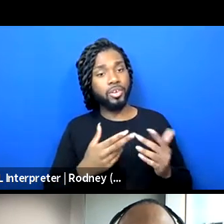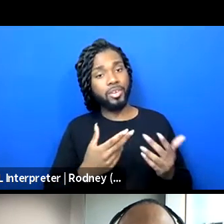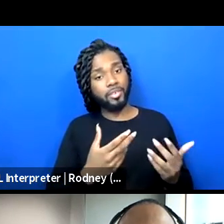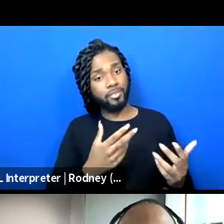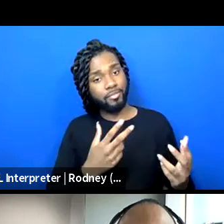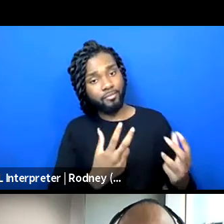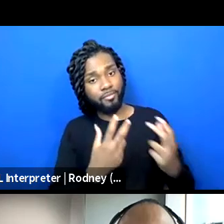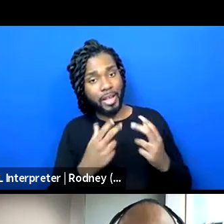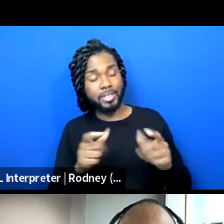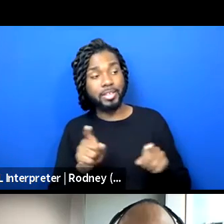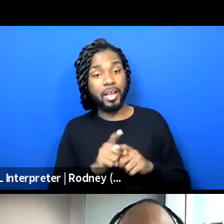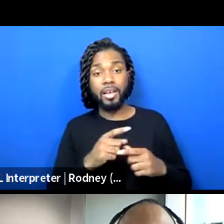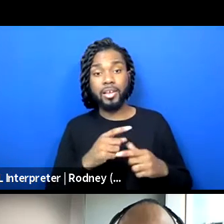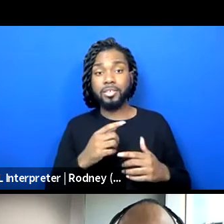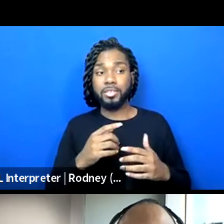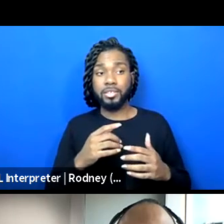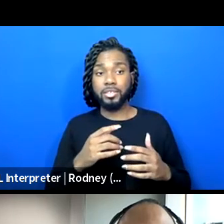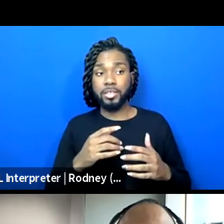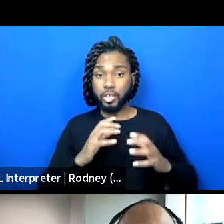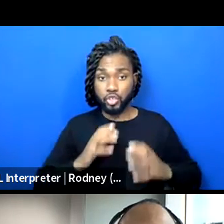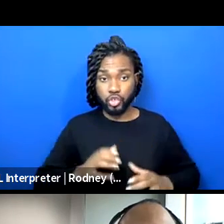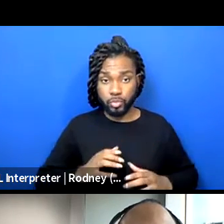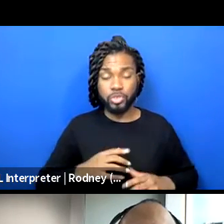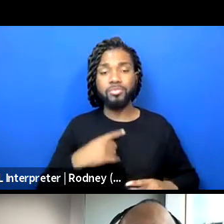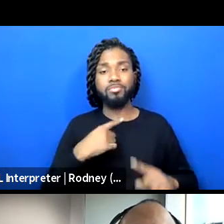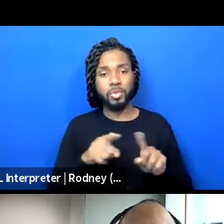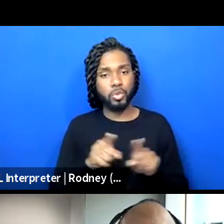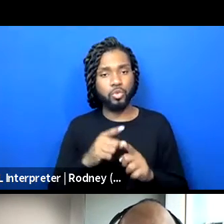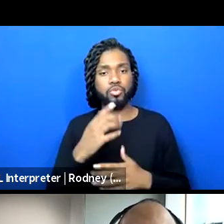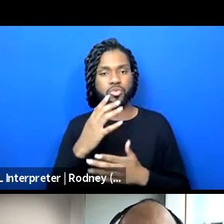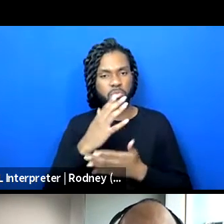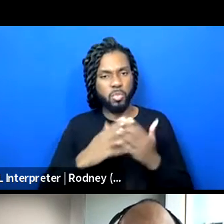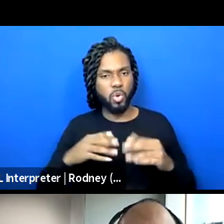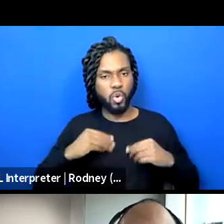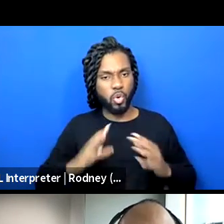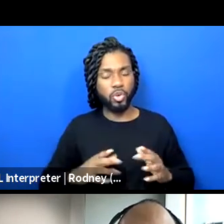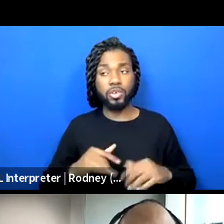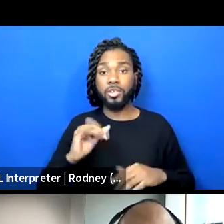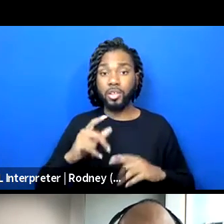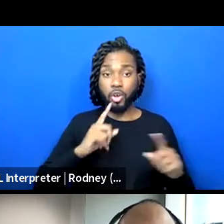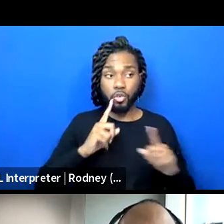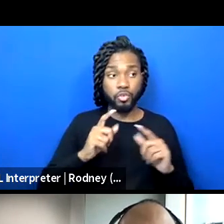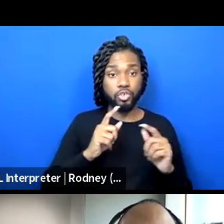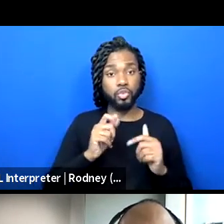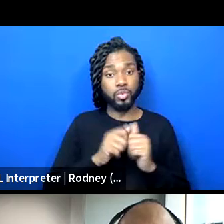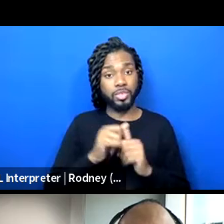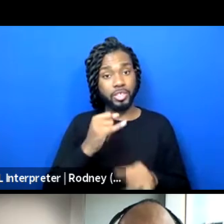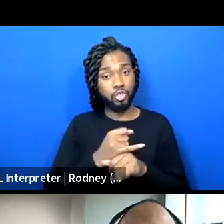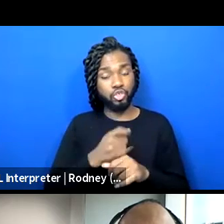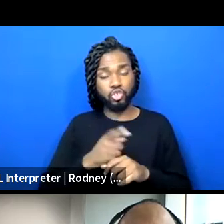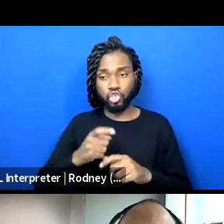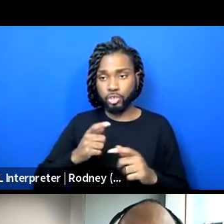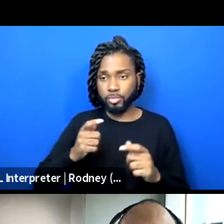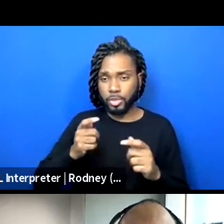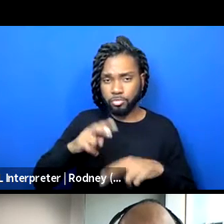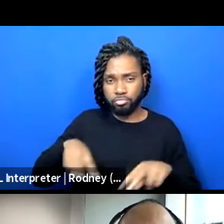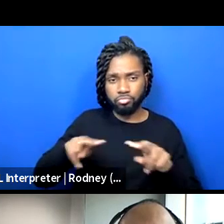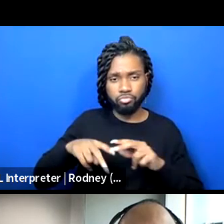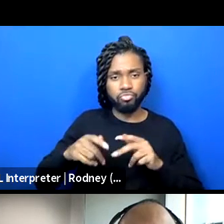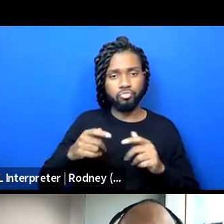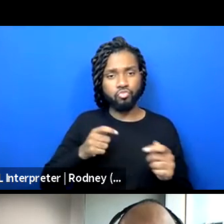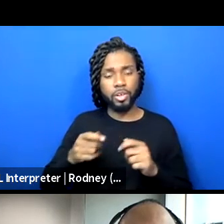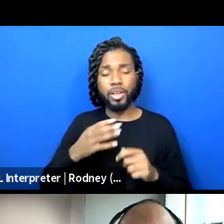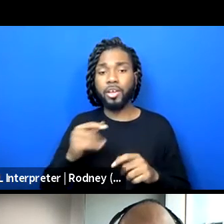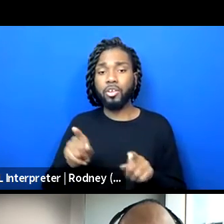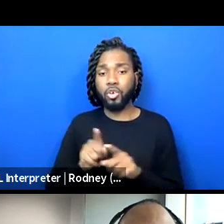consumers, but as part owners? Compensation within these institutions needs to be equitable and regulated. Staff and community-led